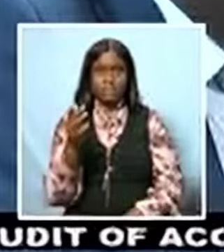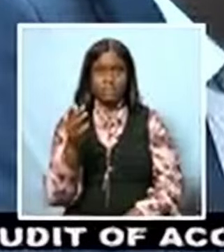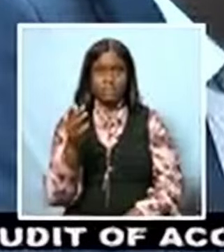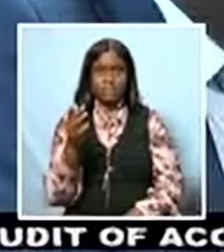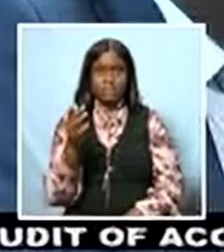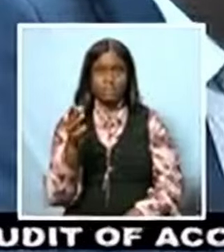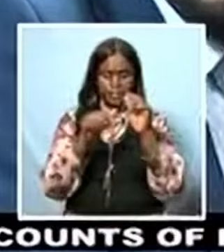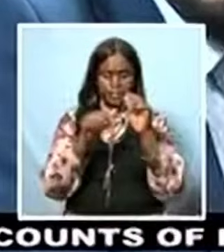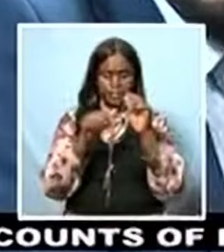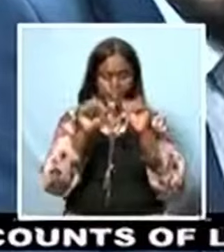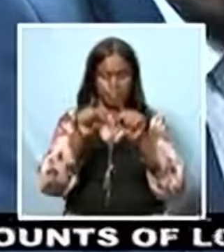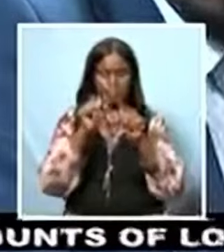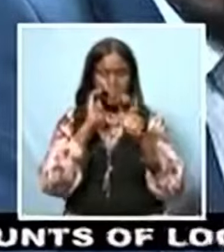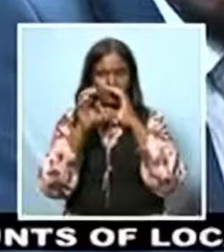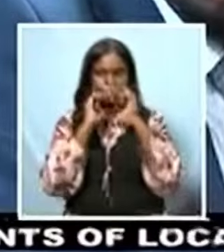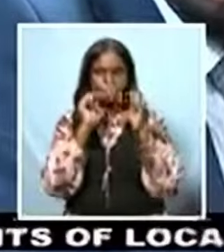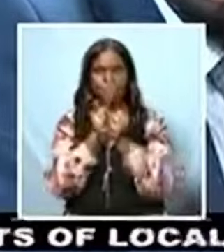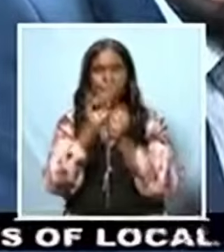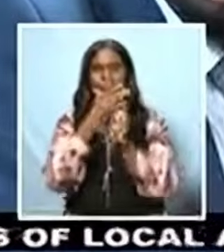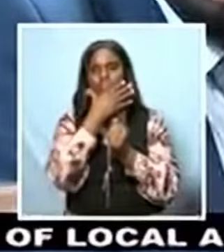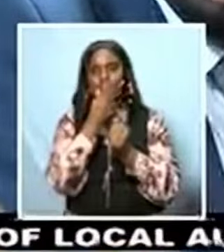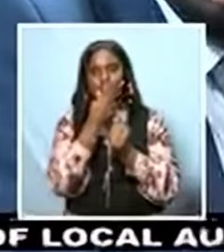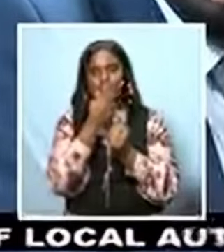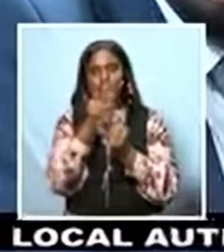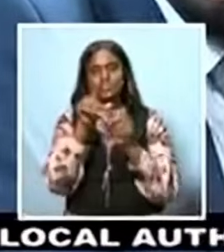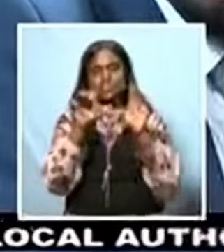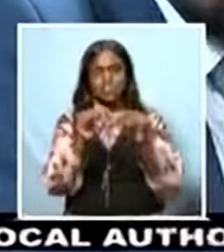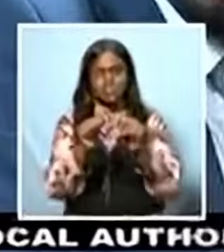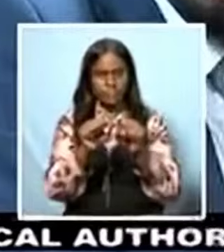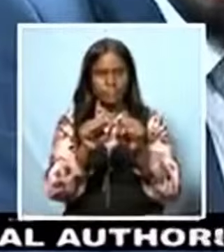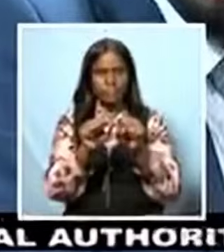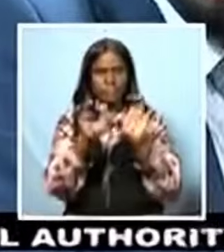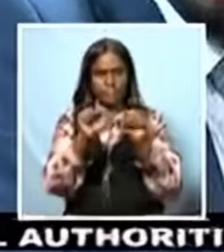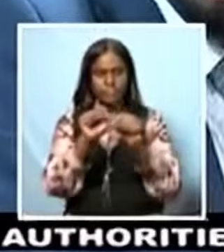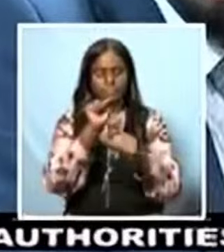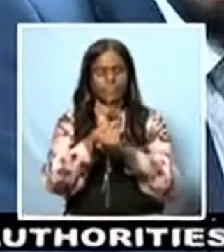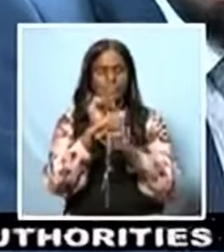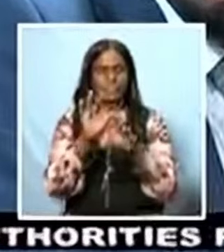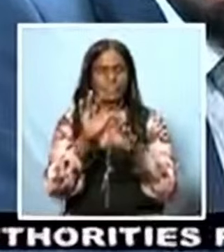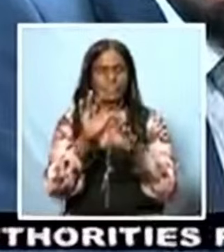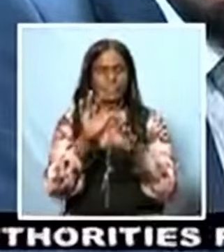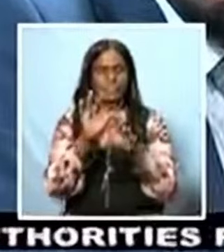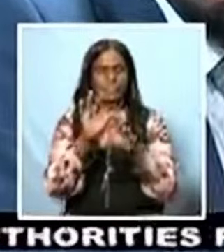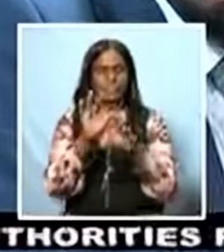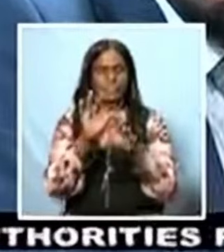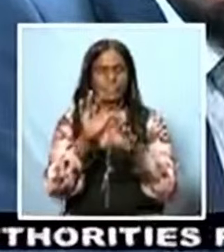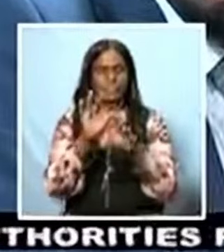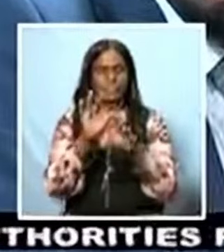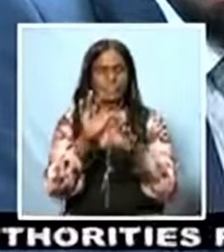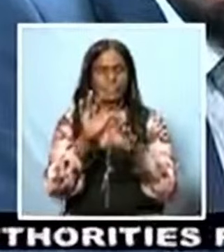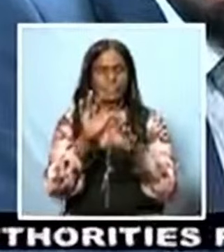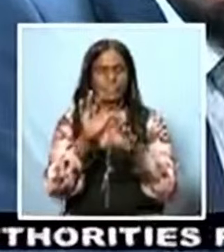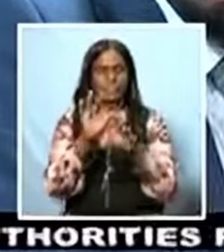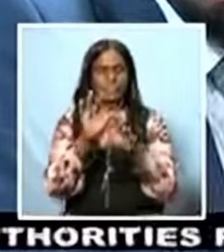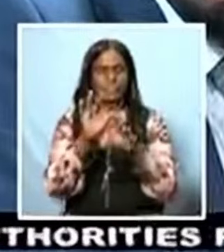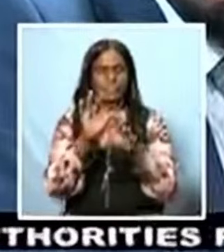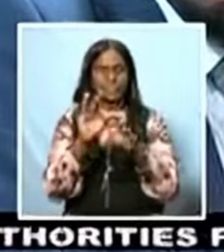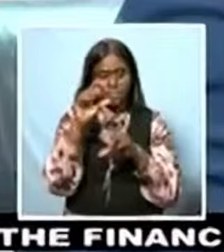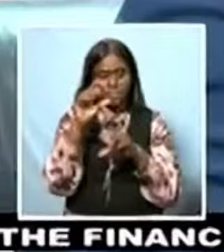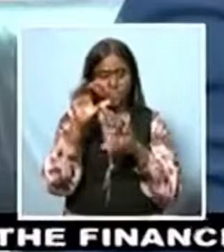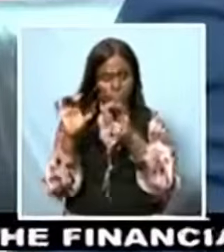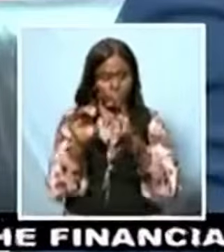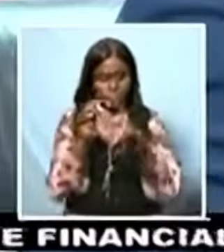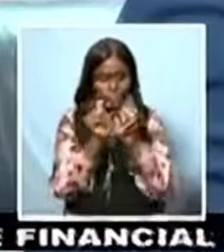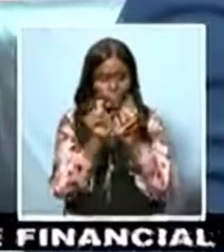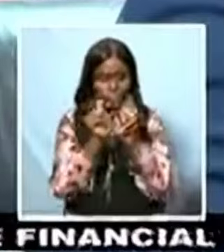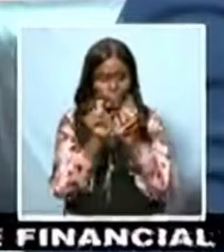should be able to communicate to the commission whether you are confirming the worker or not. But why didn't you do it